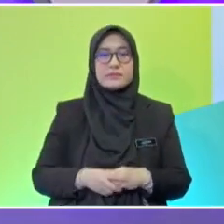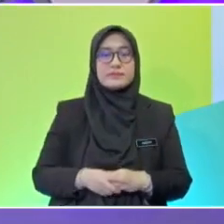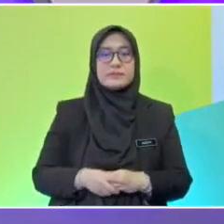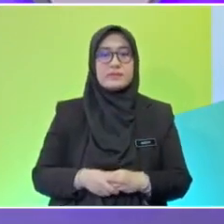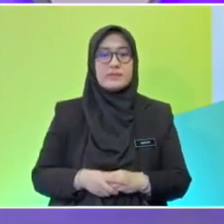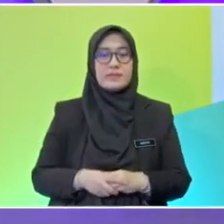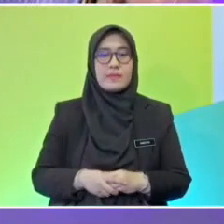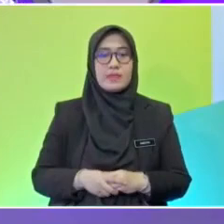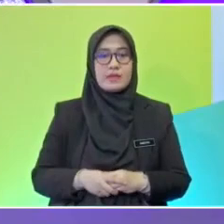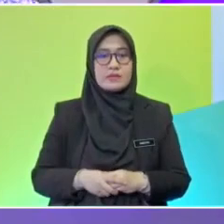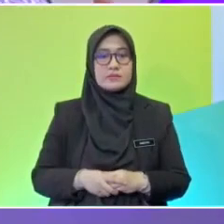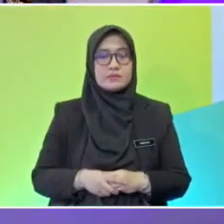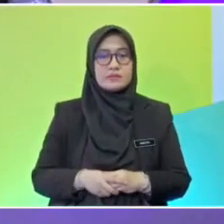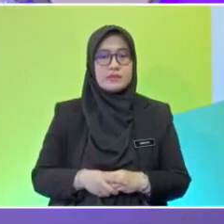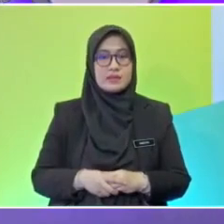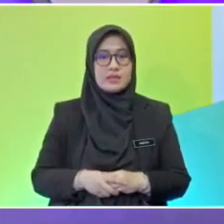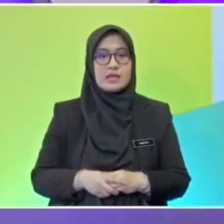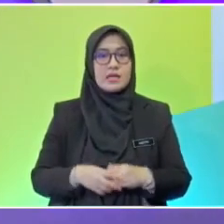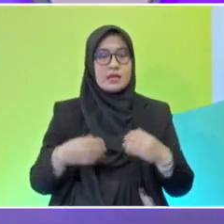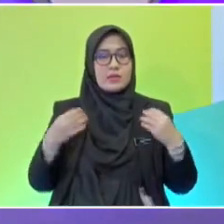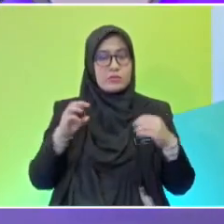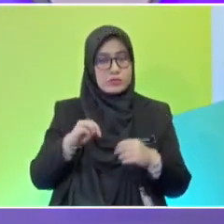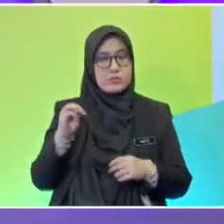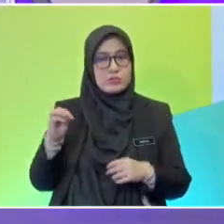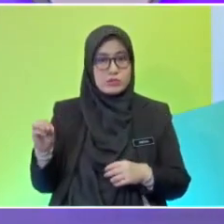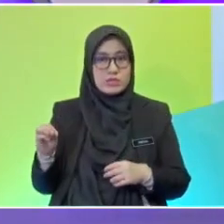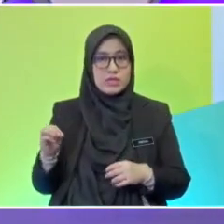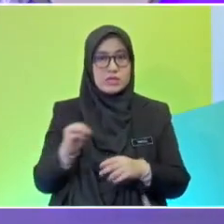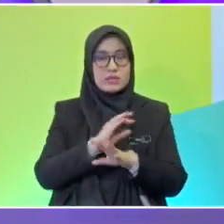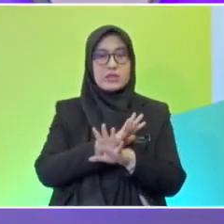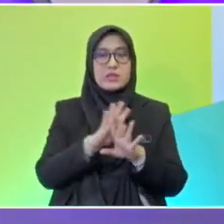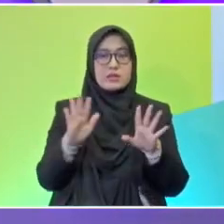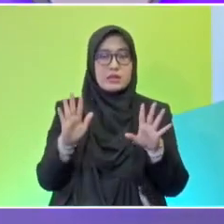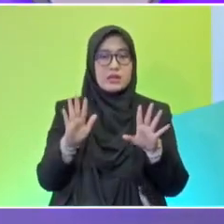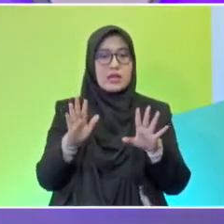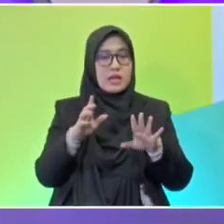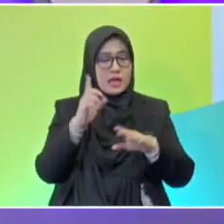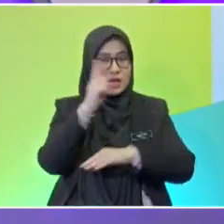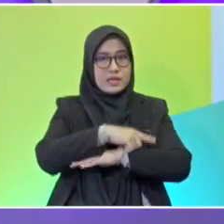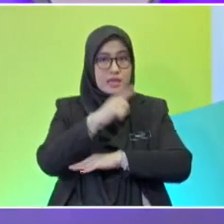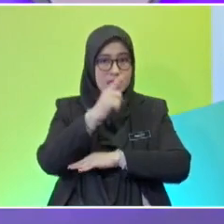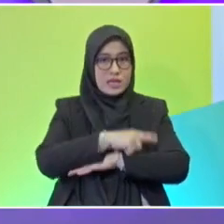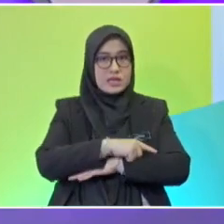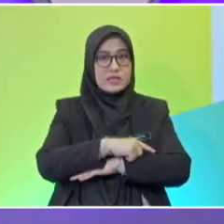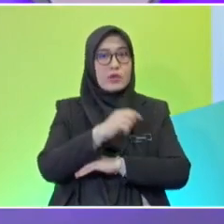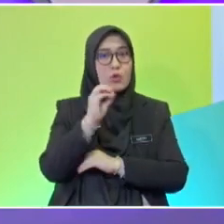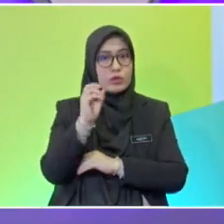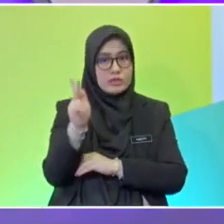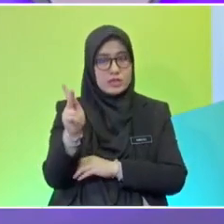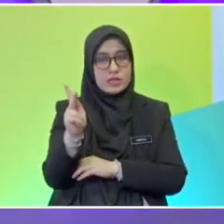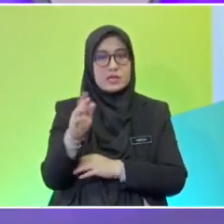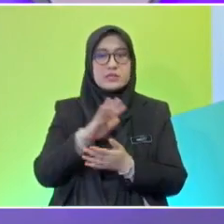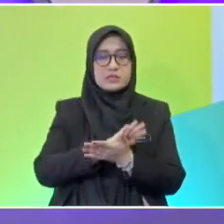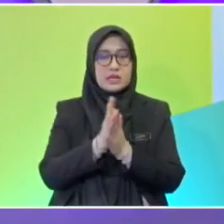standard. It could be external factors, maybe the pupil is not feeling well, the audio isn't clear. So we cannot assess pupils based